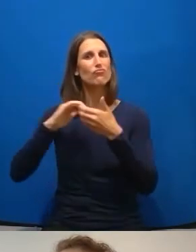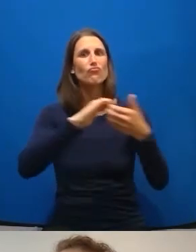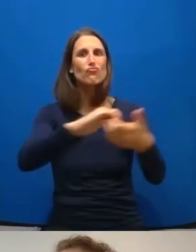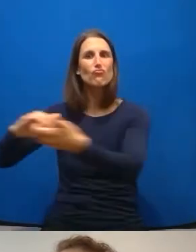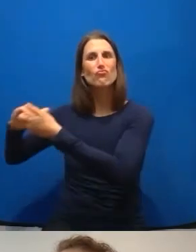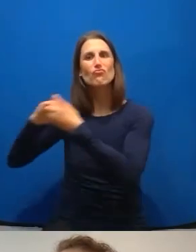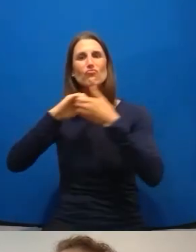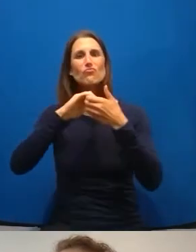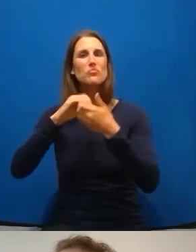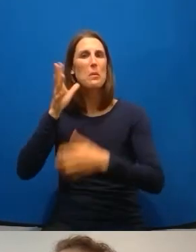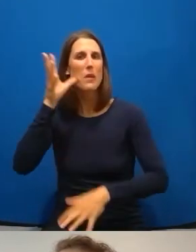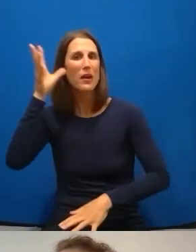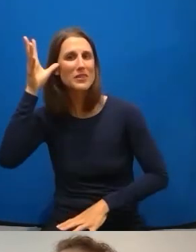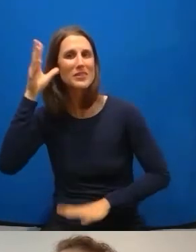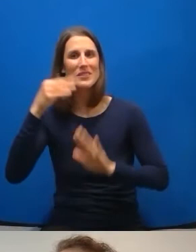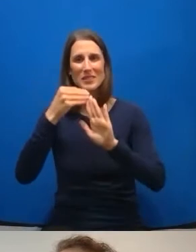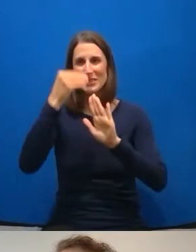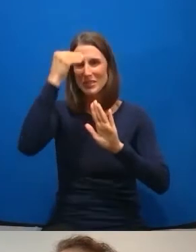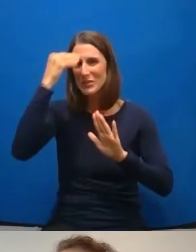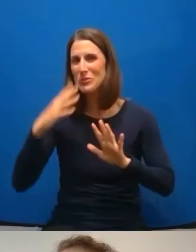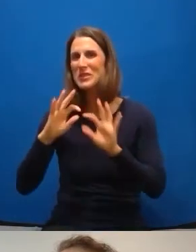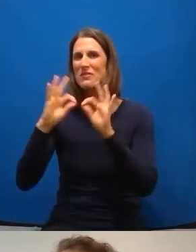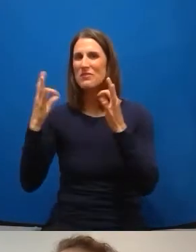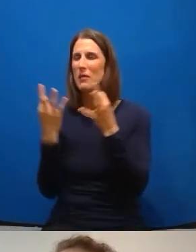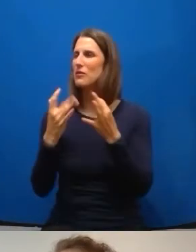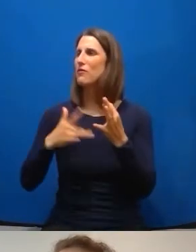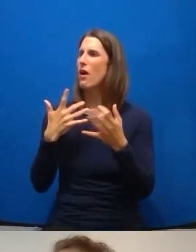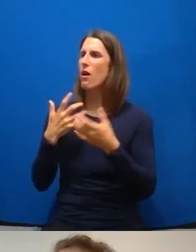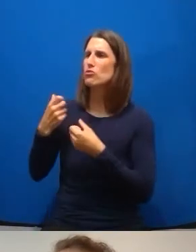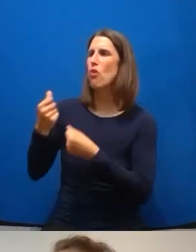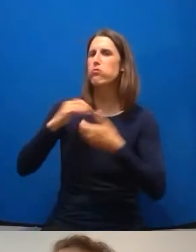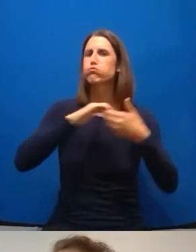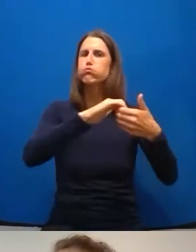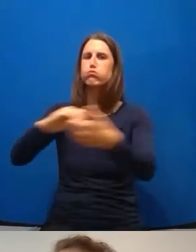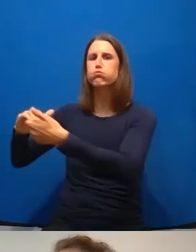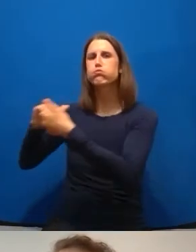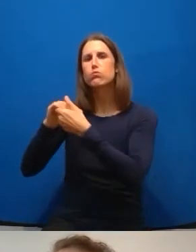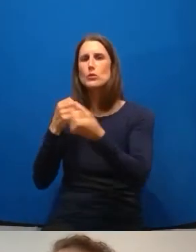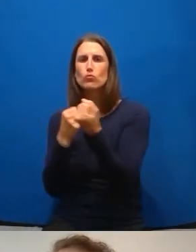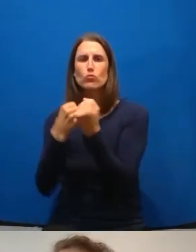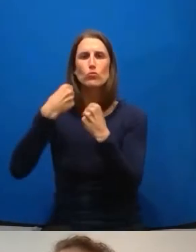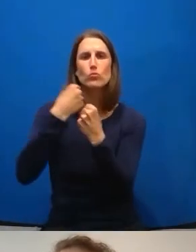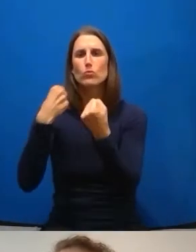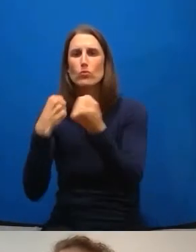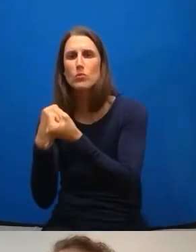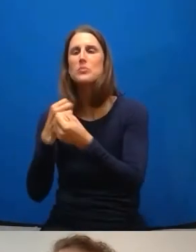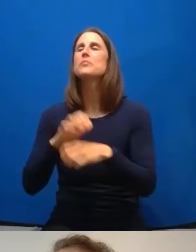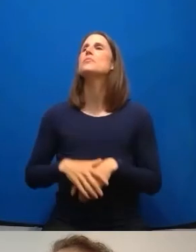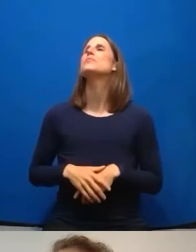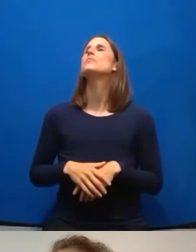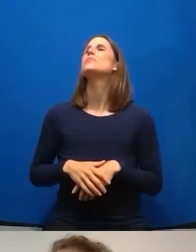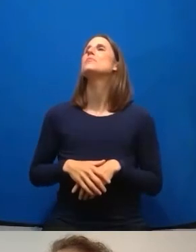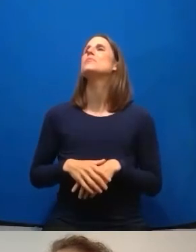students, this just seems to be like their setup, honestly. I have some students that are more engaged over Zoom than